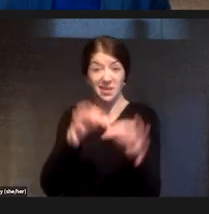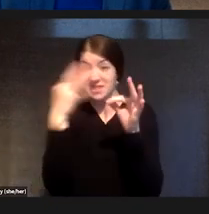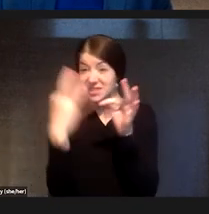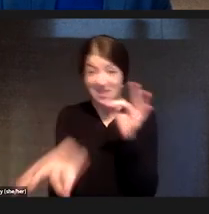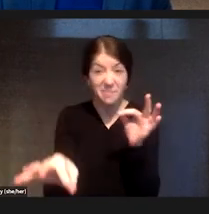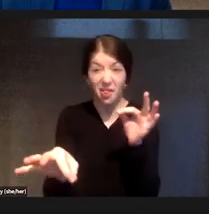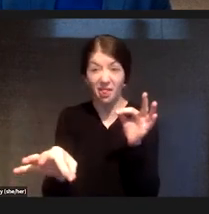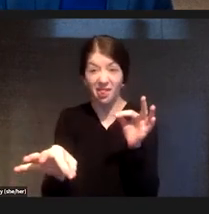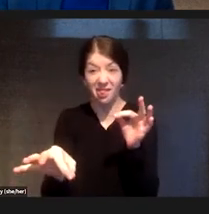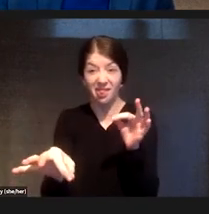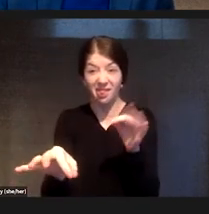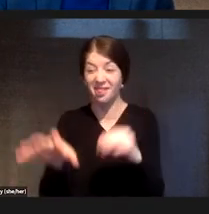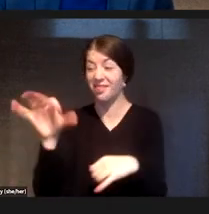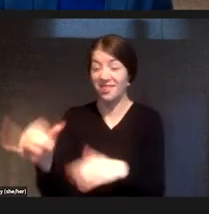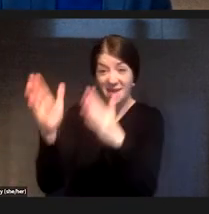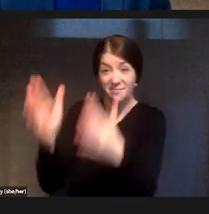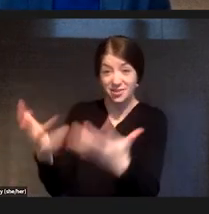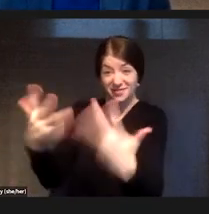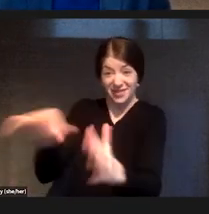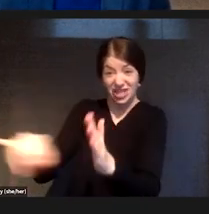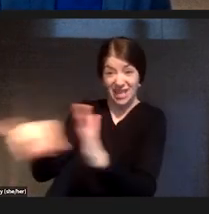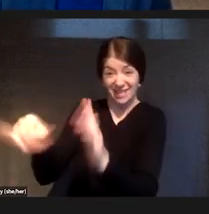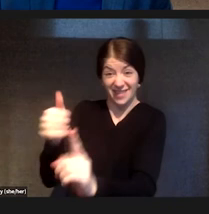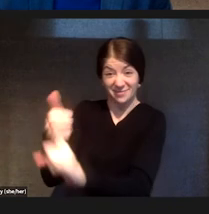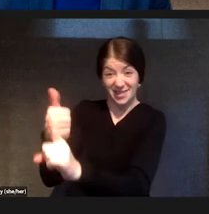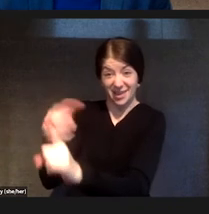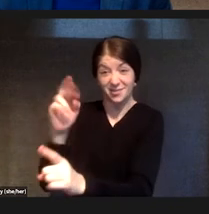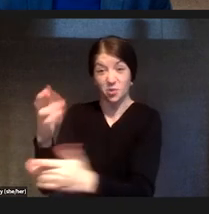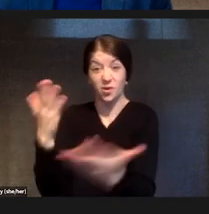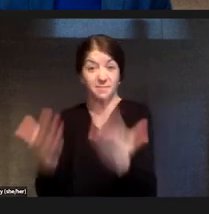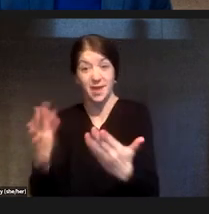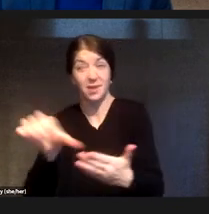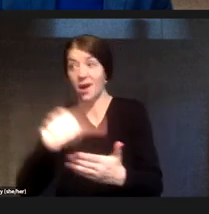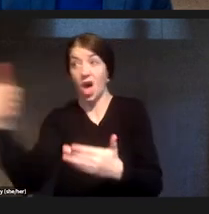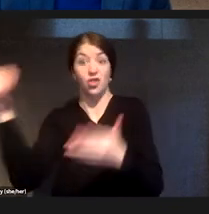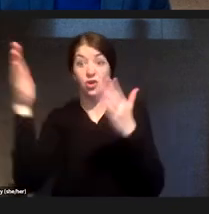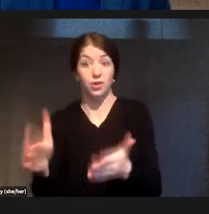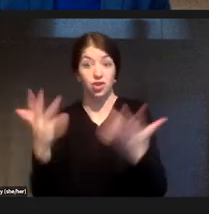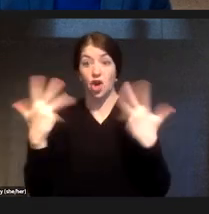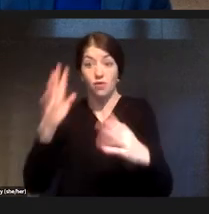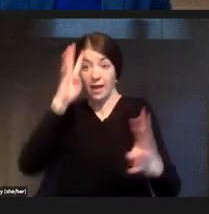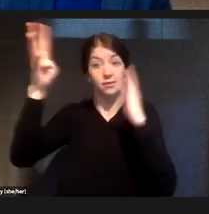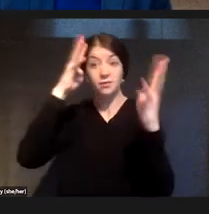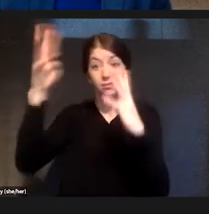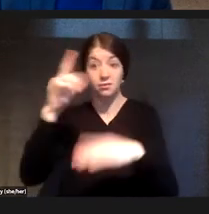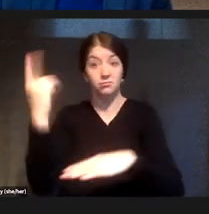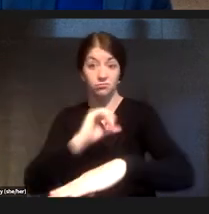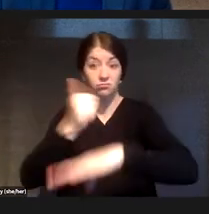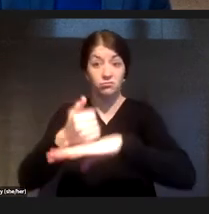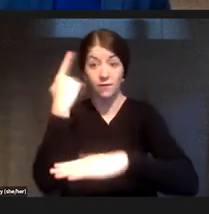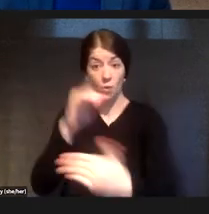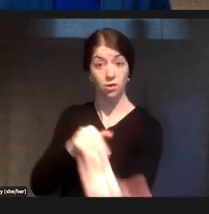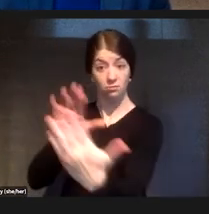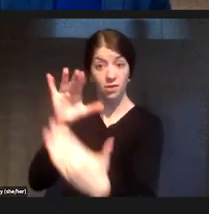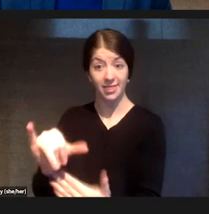that that person has already identified themselves, or that someone else has already created something to address it. And so when we